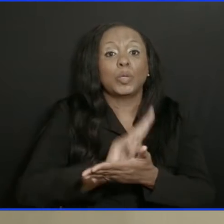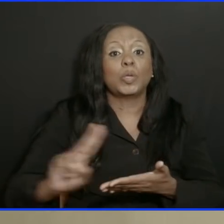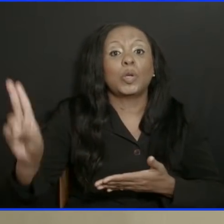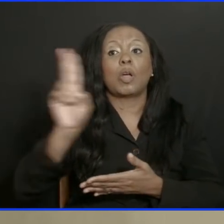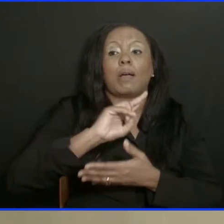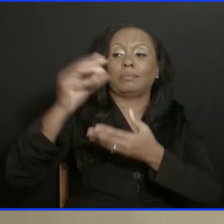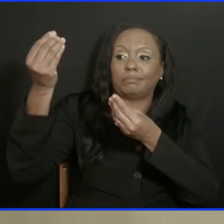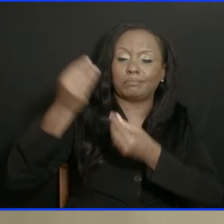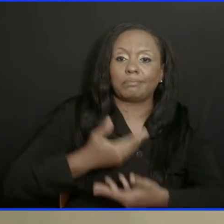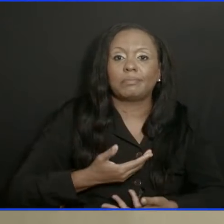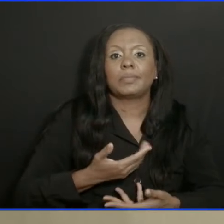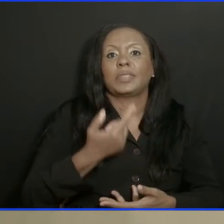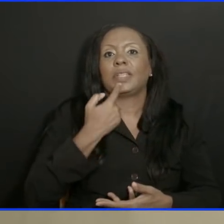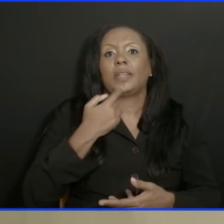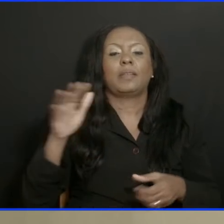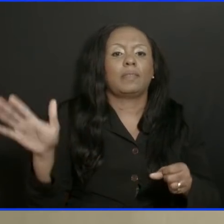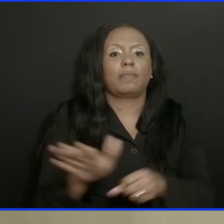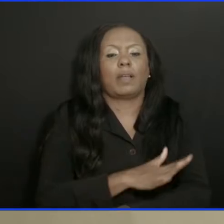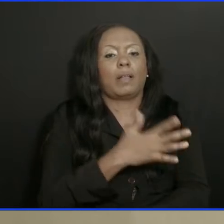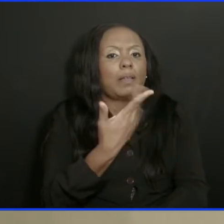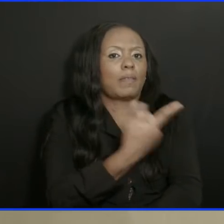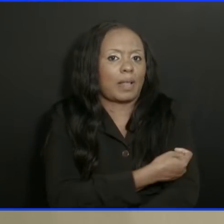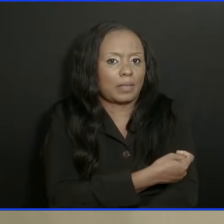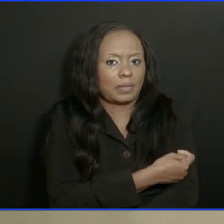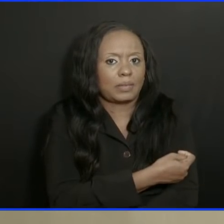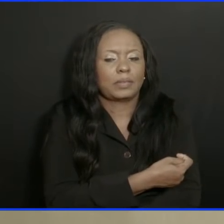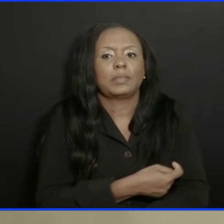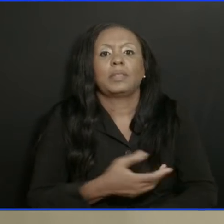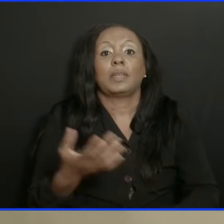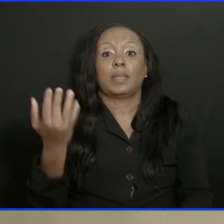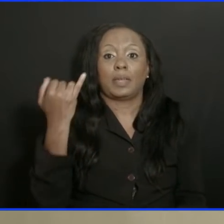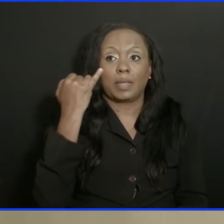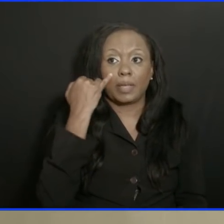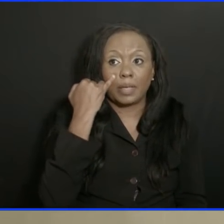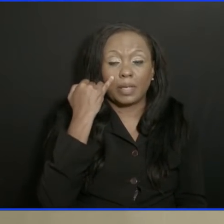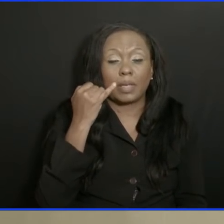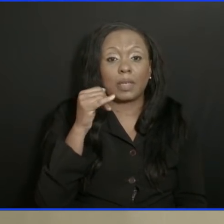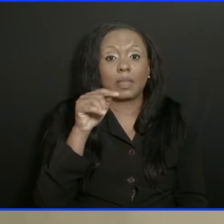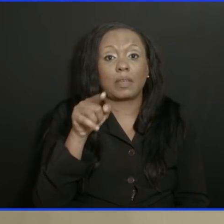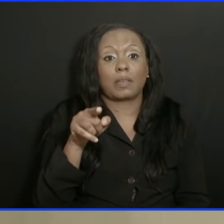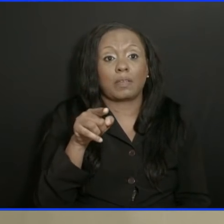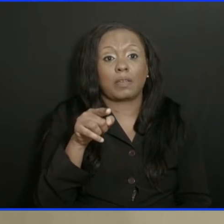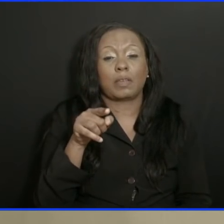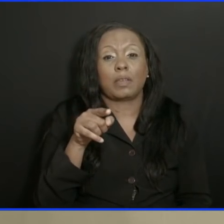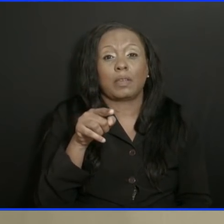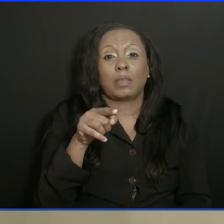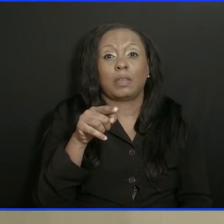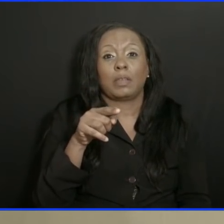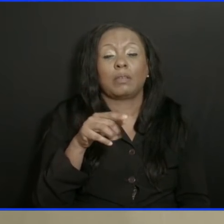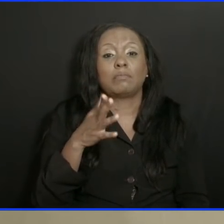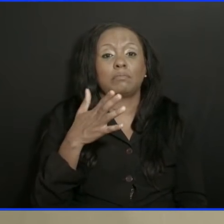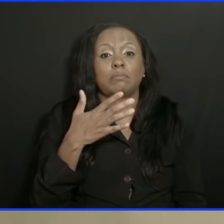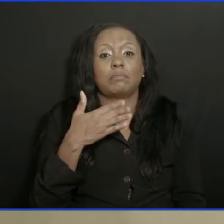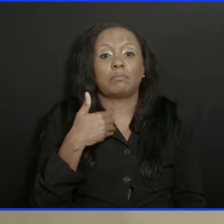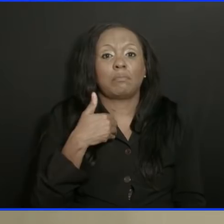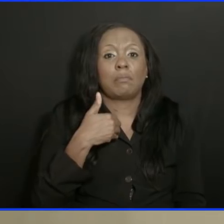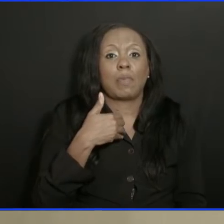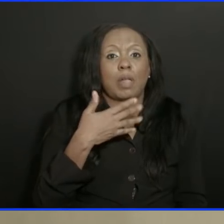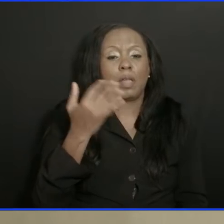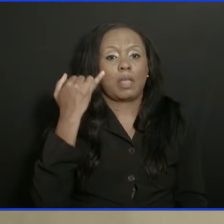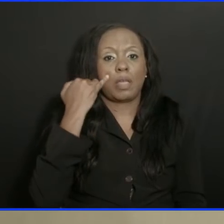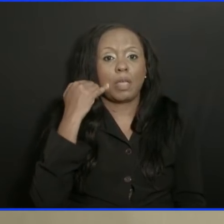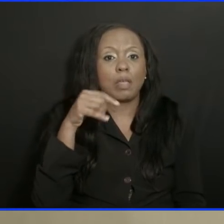full vaccination and vaccination with boosters. So for persons who are under 6 months since their second dose or final